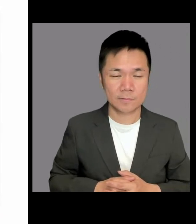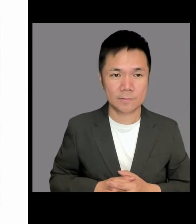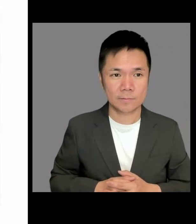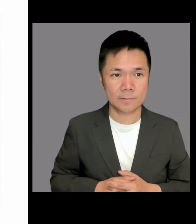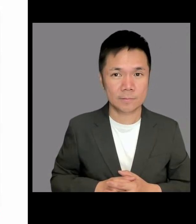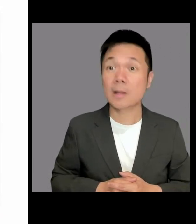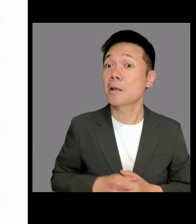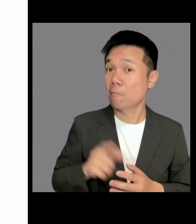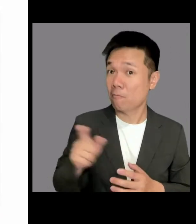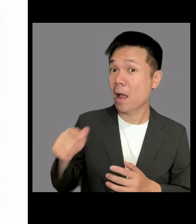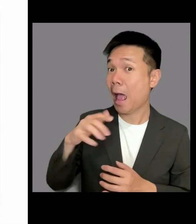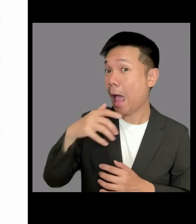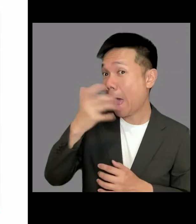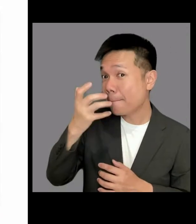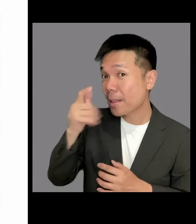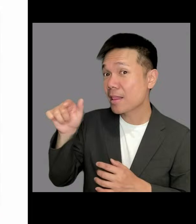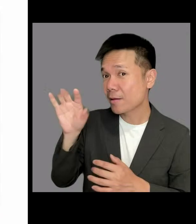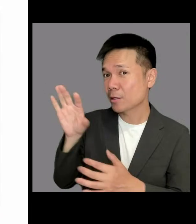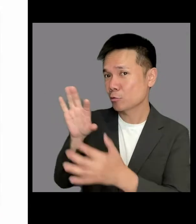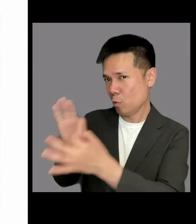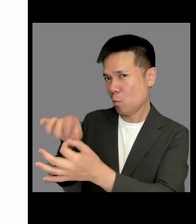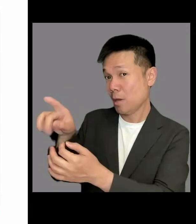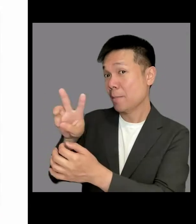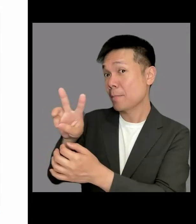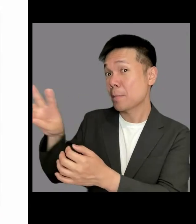But the actual name escapes me.